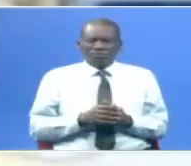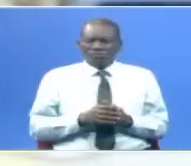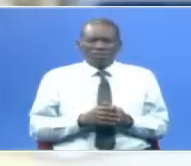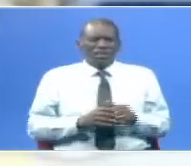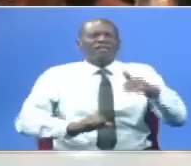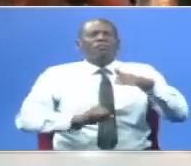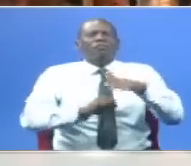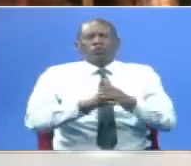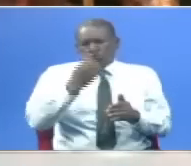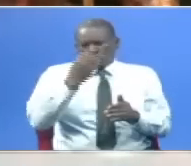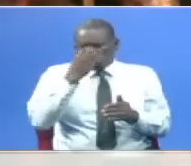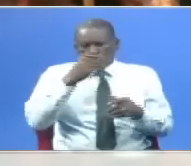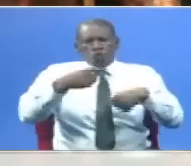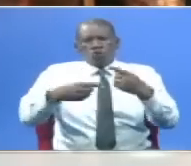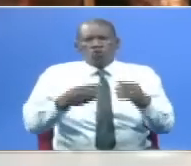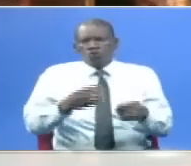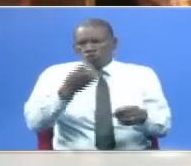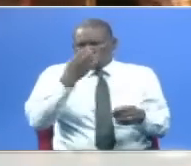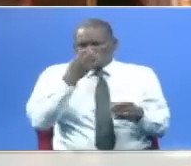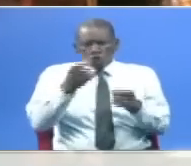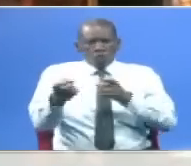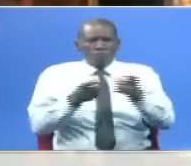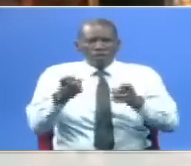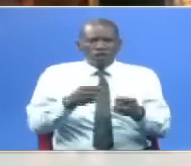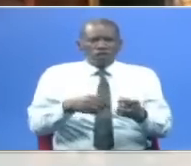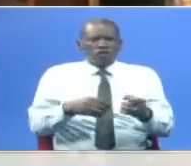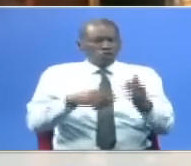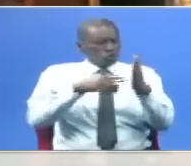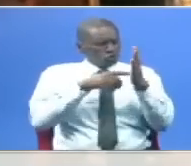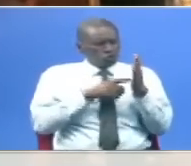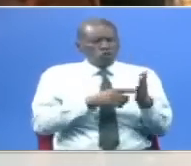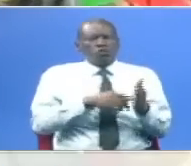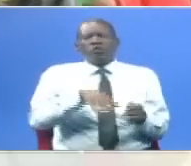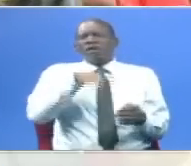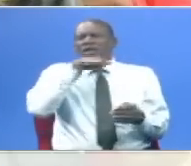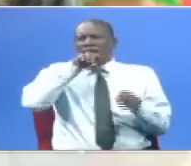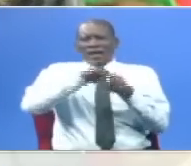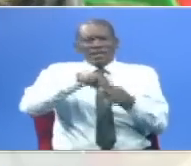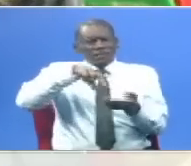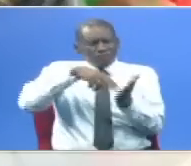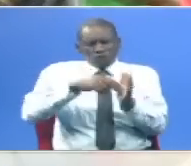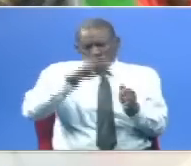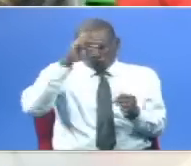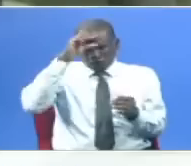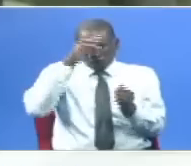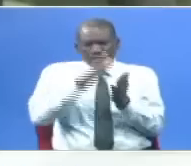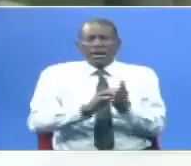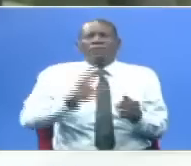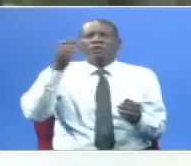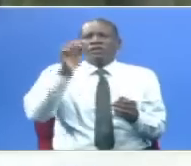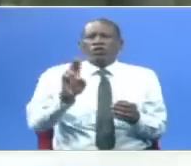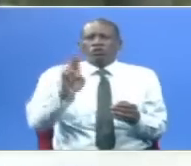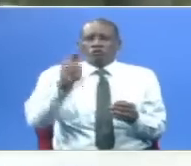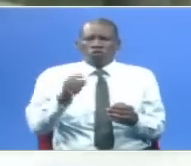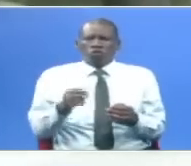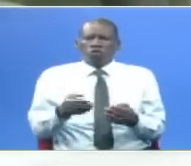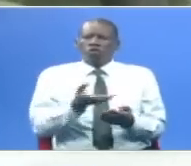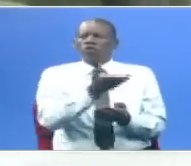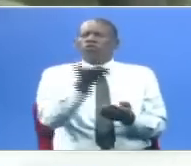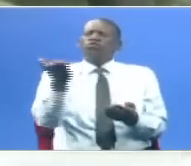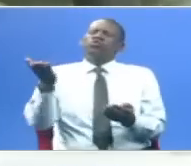supportive of Ruto. Ruto managed to paint Raila as a project of the government and President Uhuru Kenyatta. When you